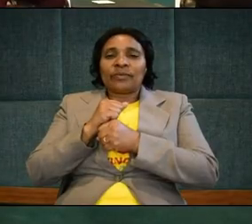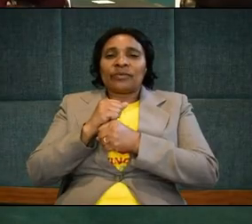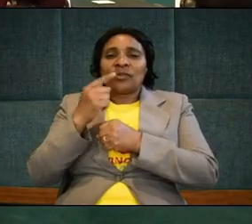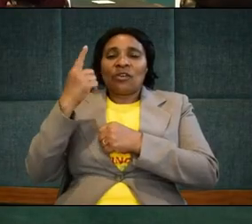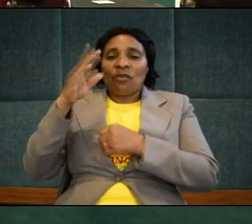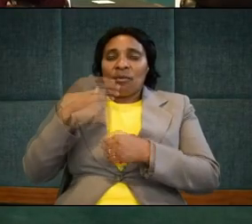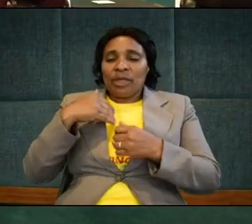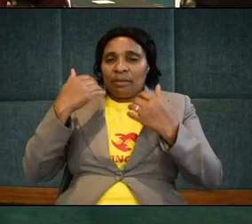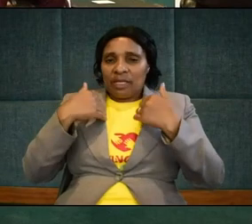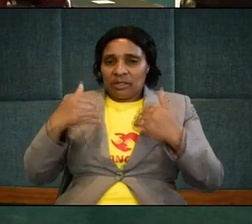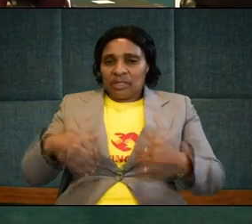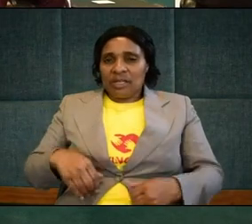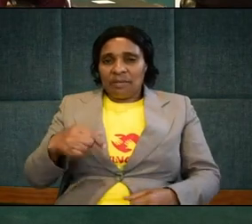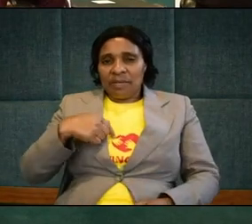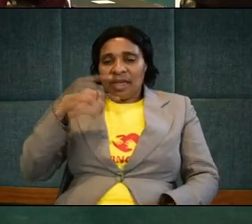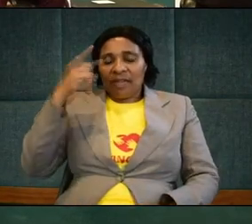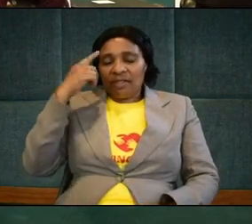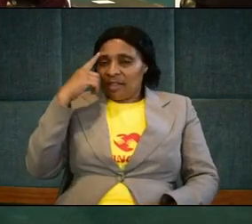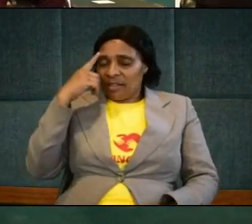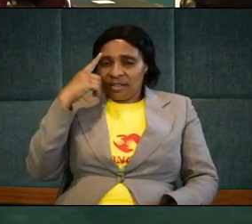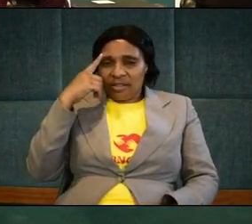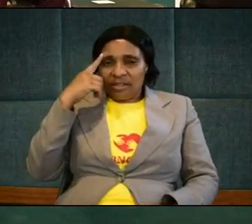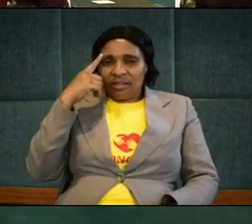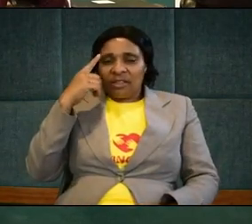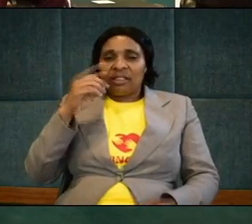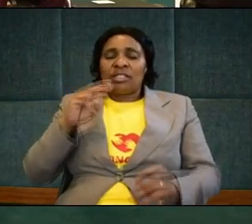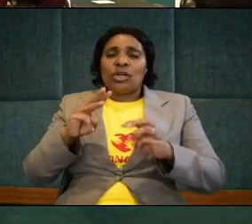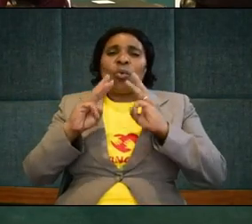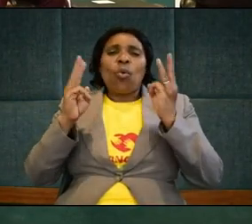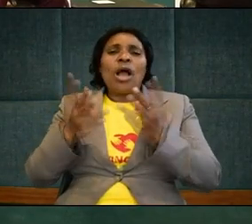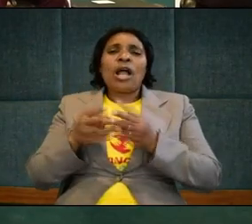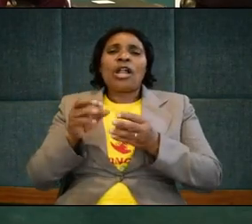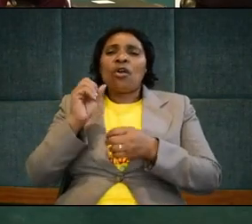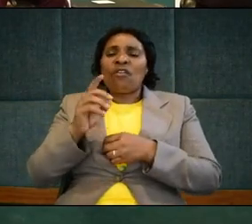For me personally, I think that the world of medicine